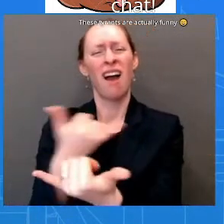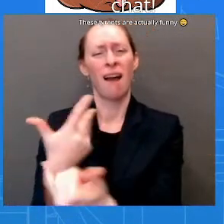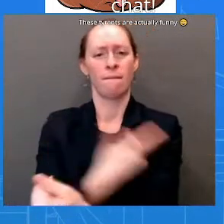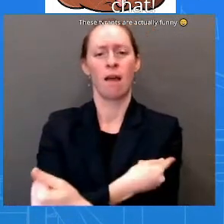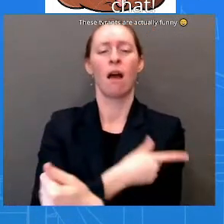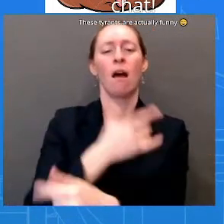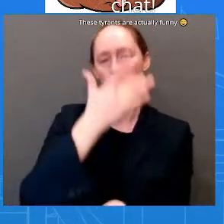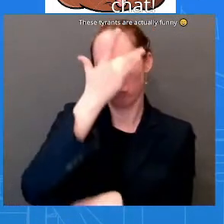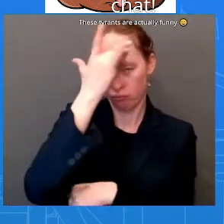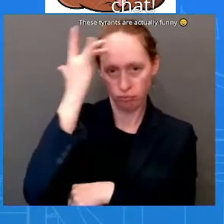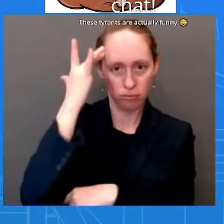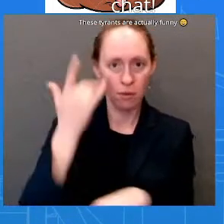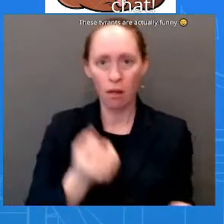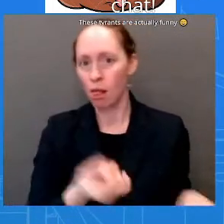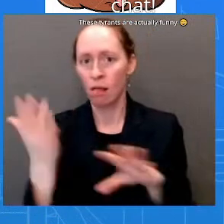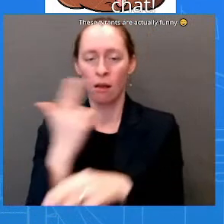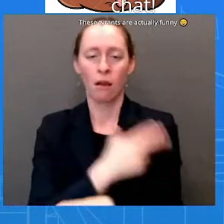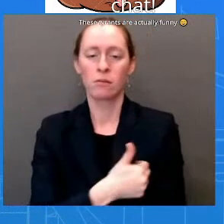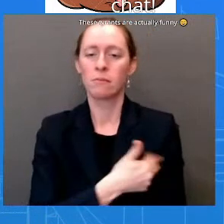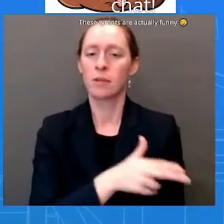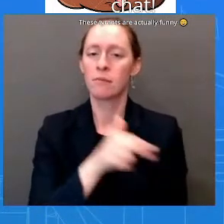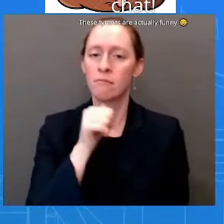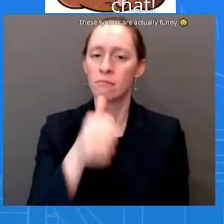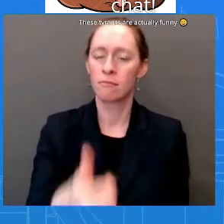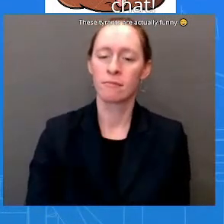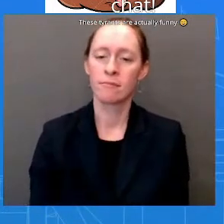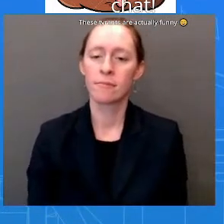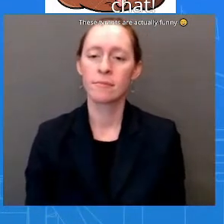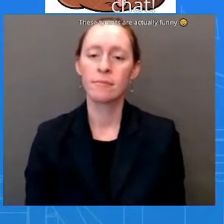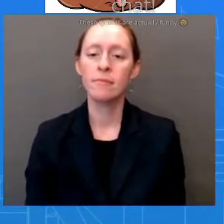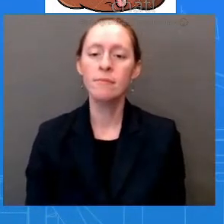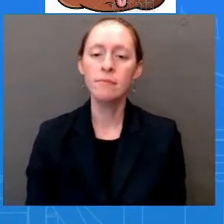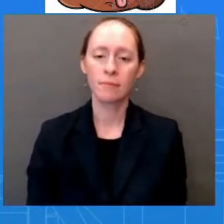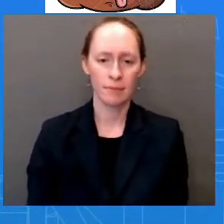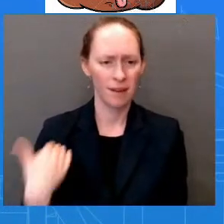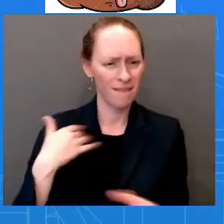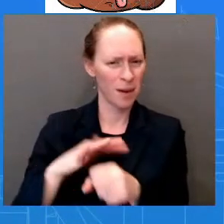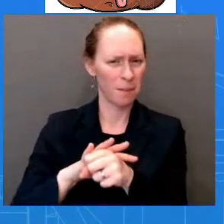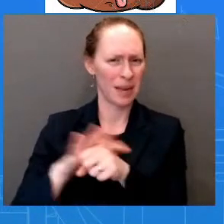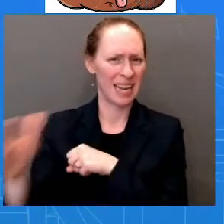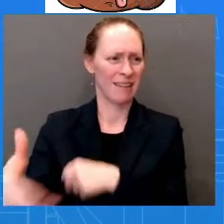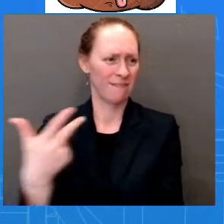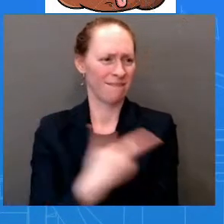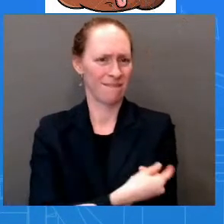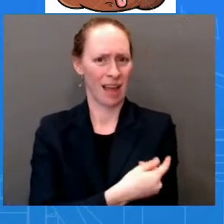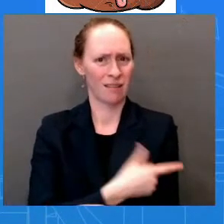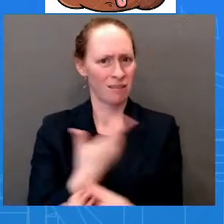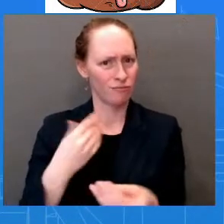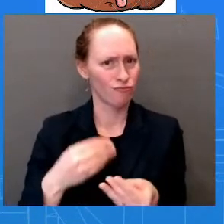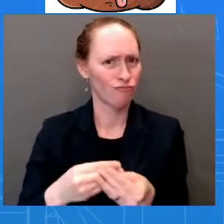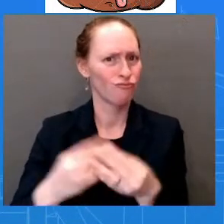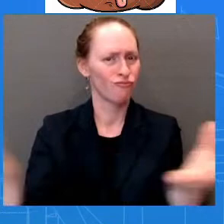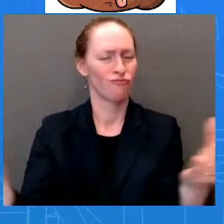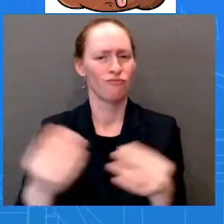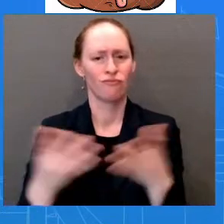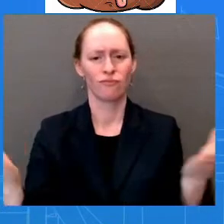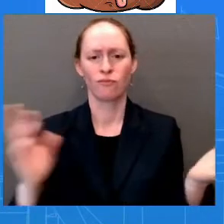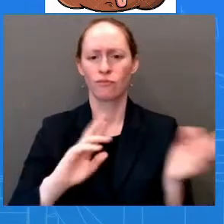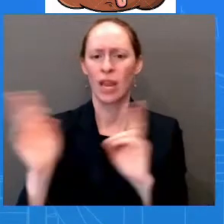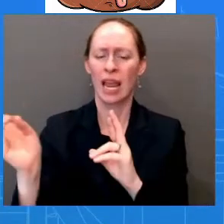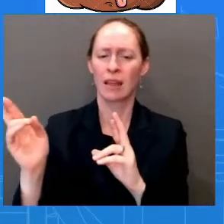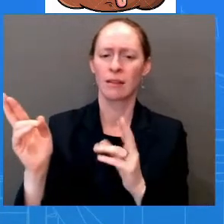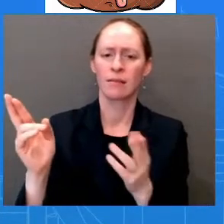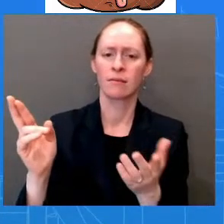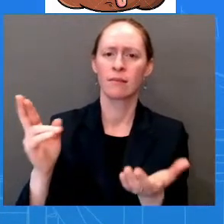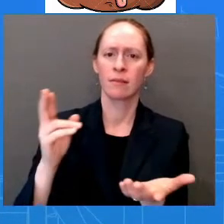particularly sick. We have plenty of flu vaccines. We have plenty of COVID vaccines. We have plenty of COVID antivirals. As I said, I think the country is